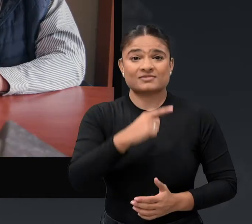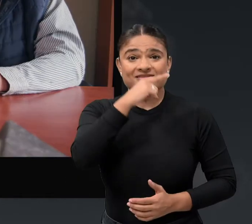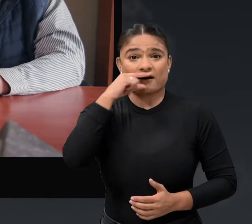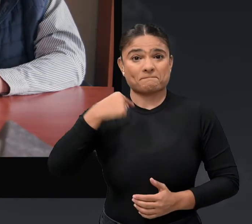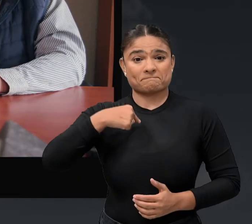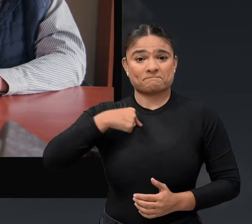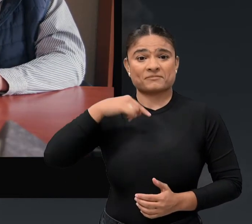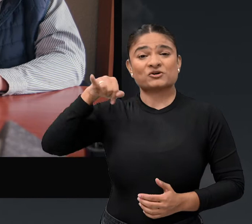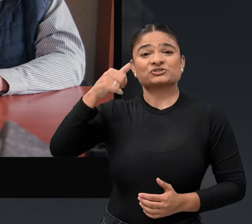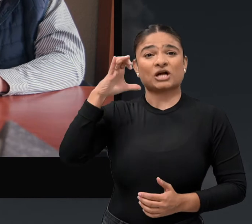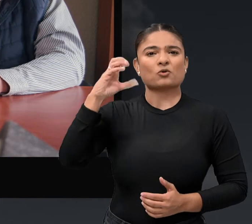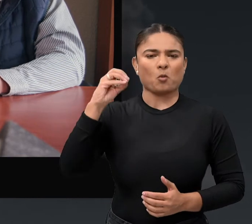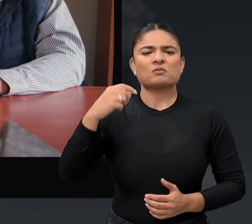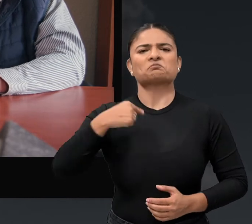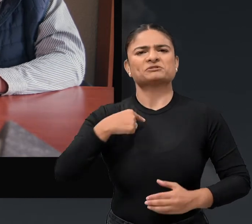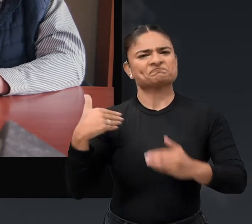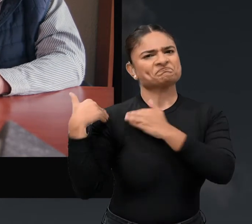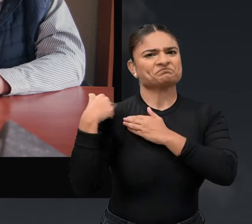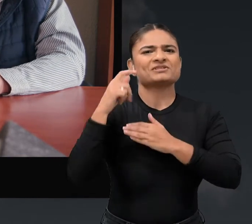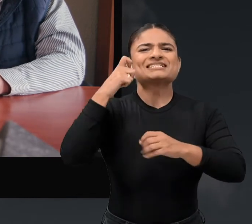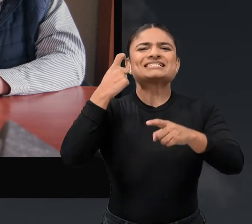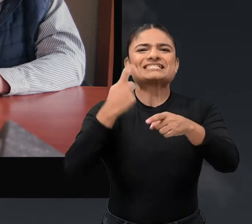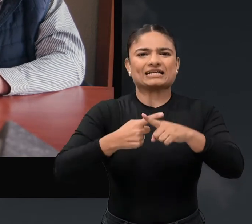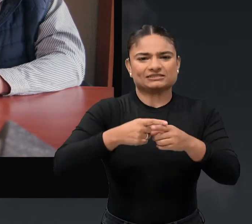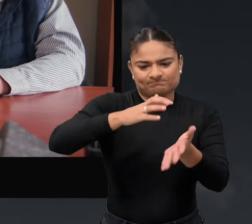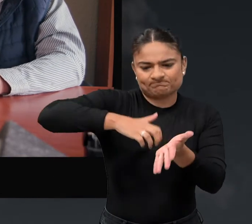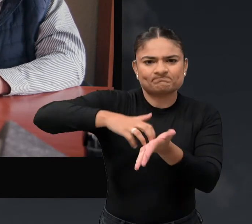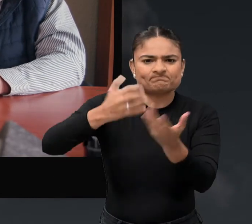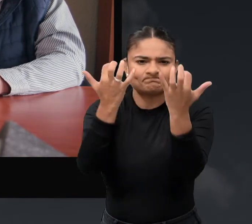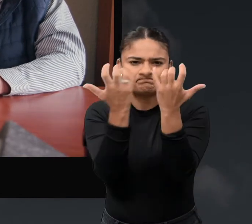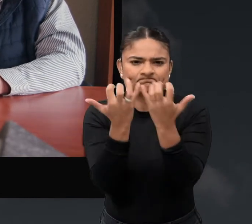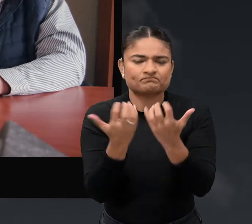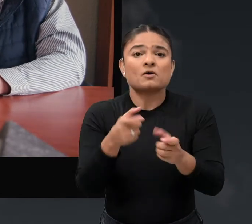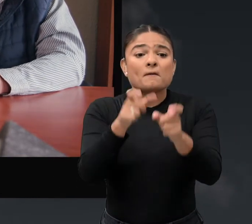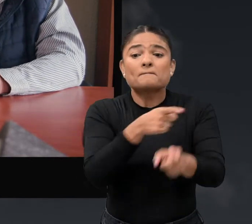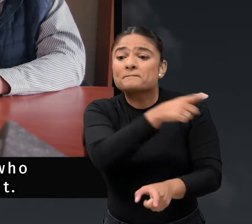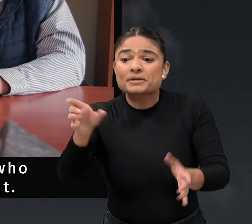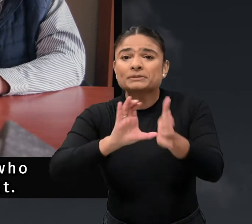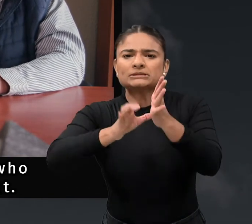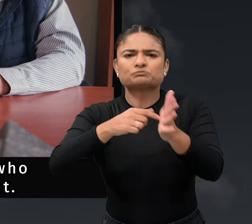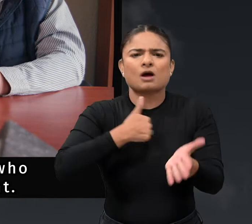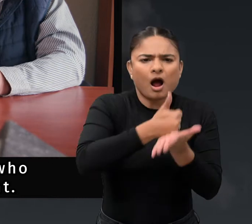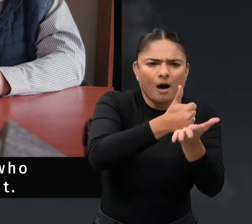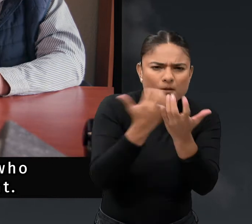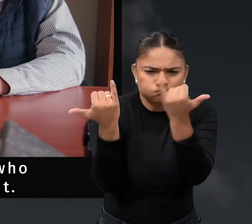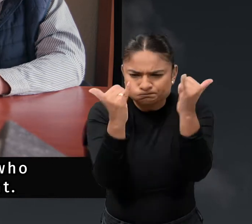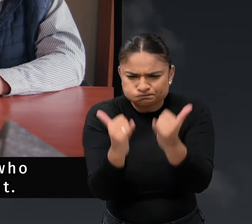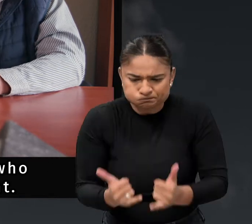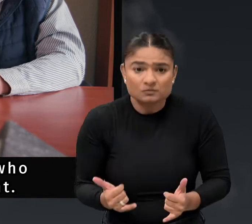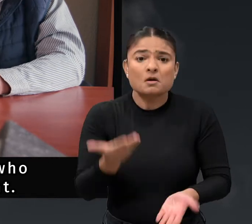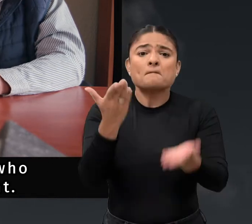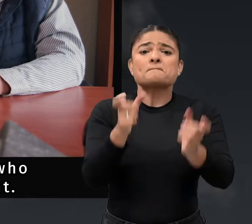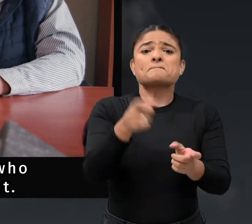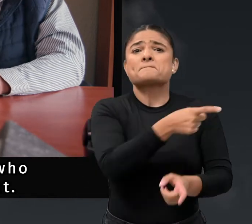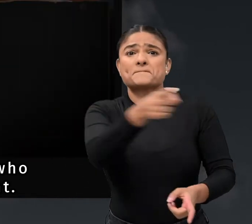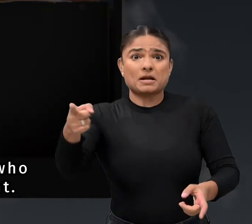My naam is Jaco Kruger. Ek is 'n belastingpraktisyn wat spesialiseer in die belasting vir mense met gestremthede. Dit kan gewoonlik die belastingbetaler self